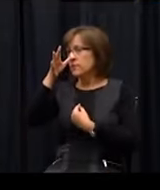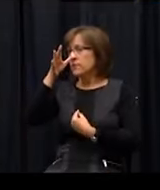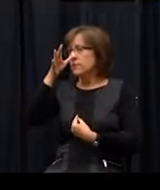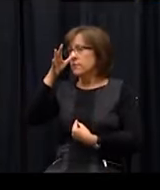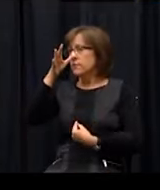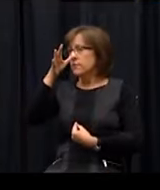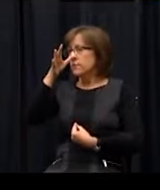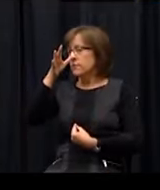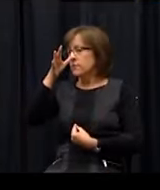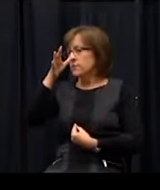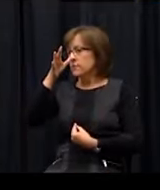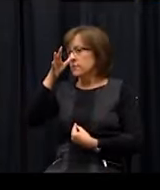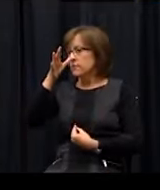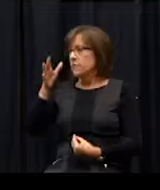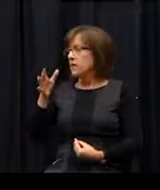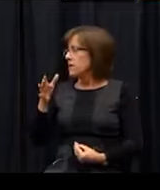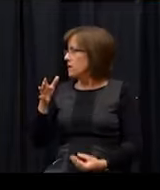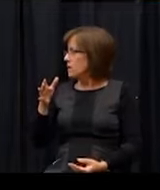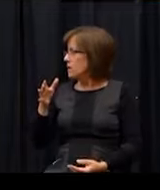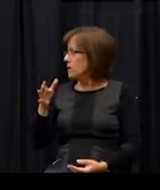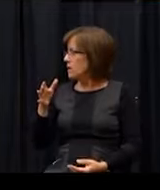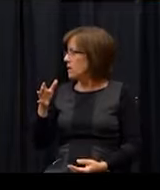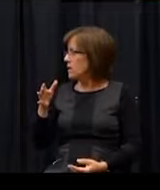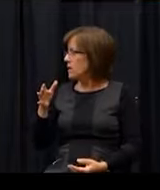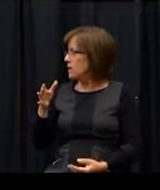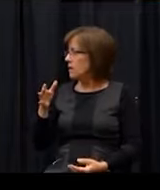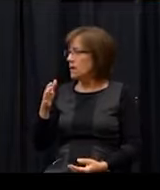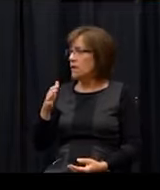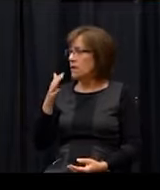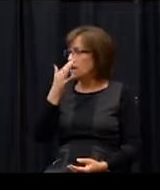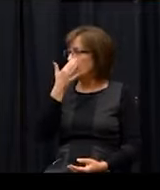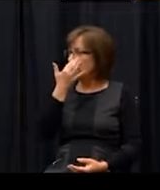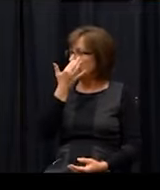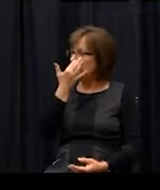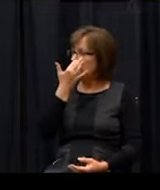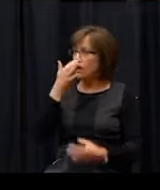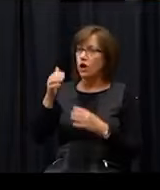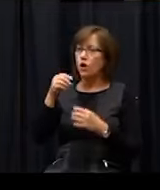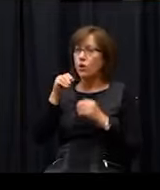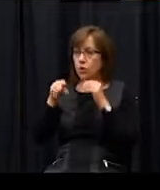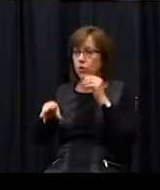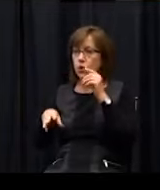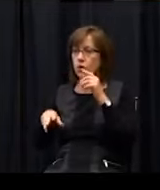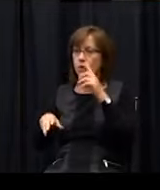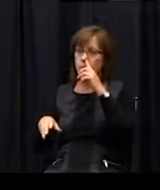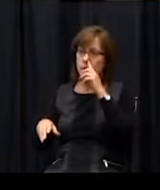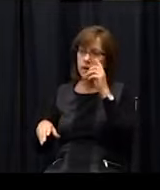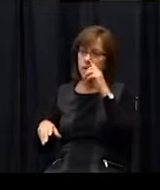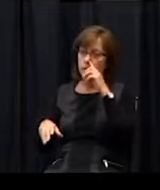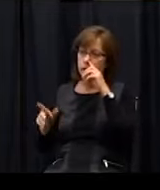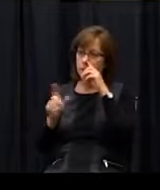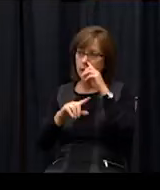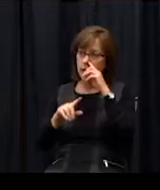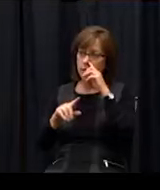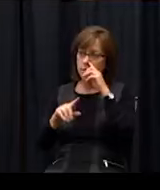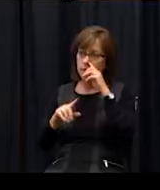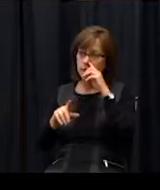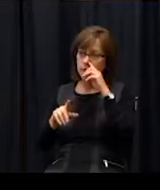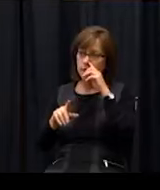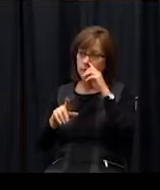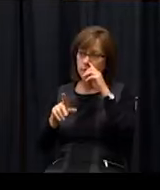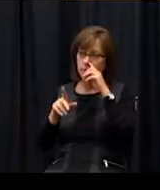nostril. Then you're going to exhale, covering your left nostril. Then you're going